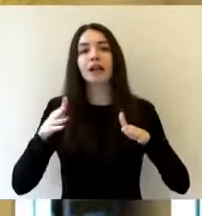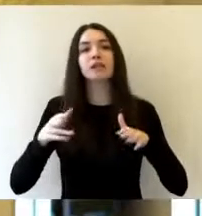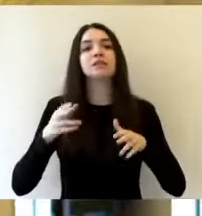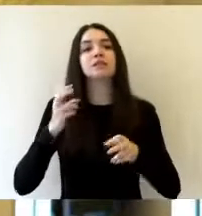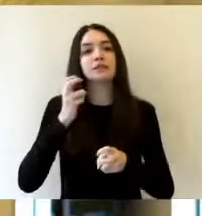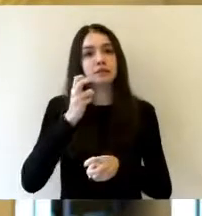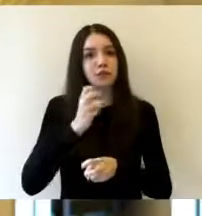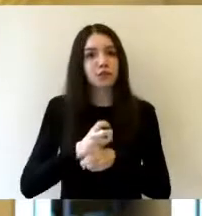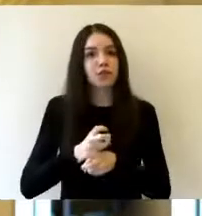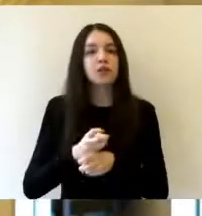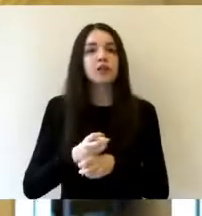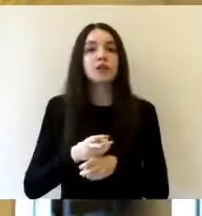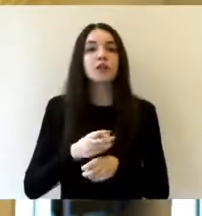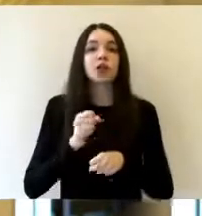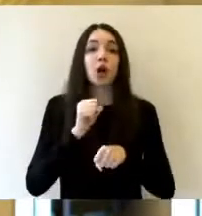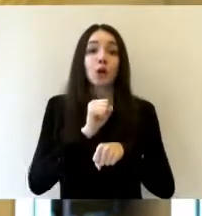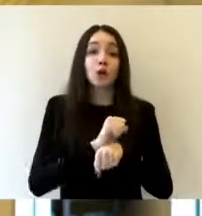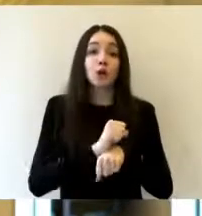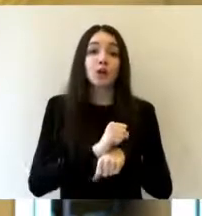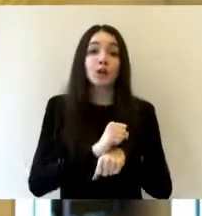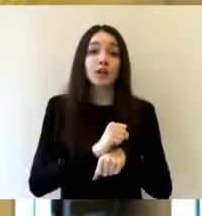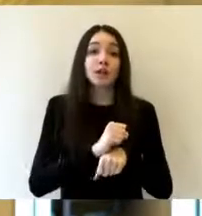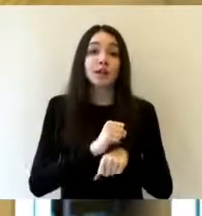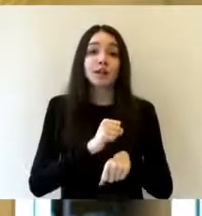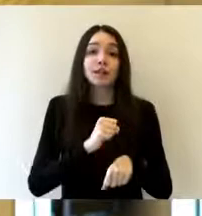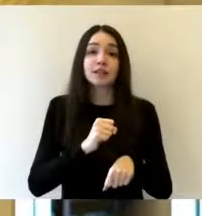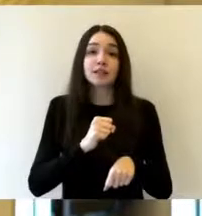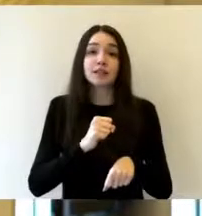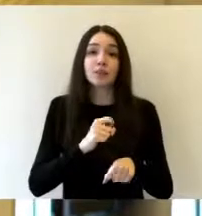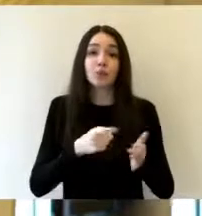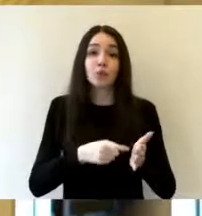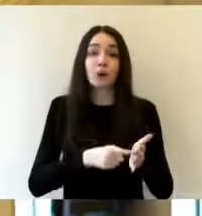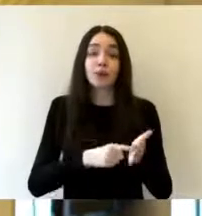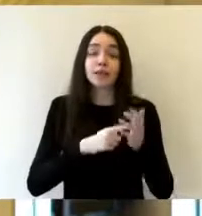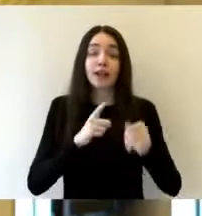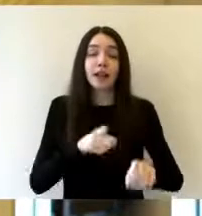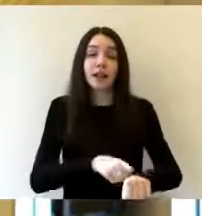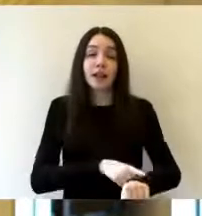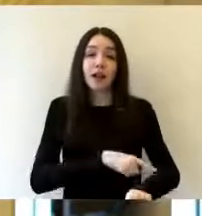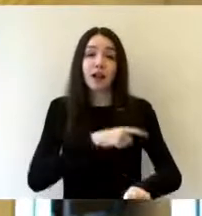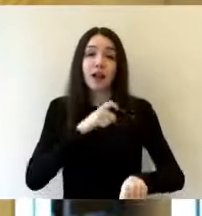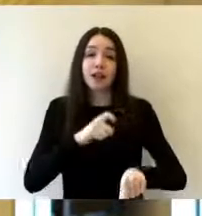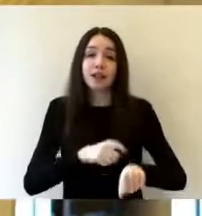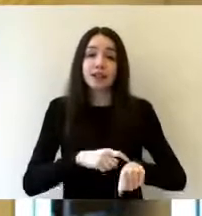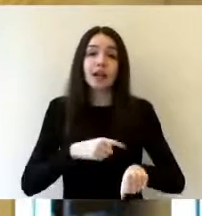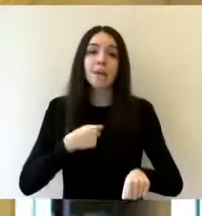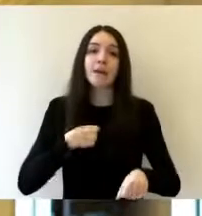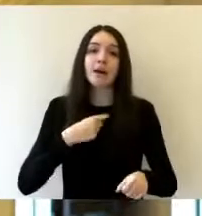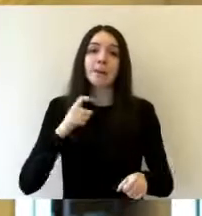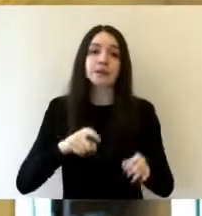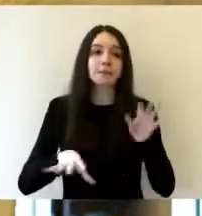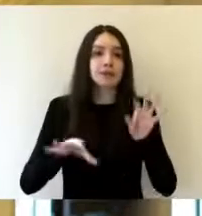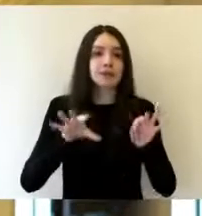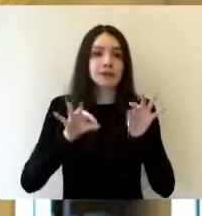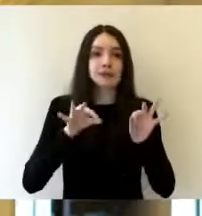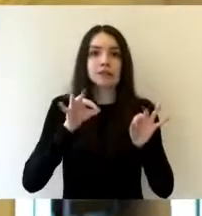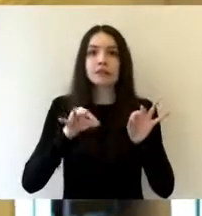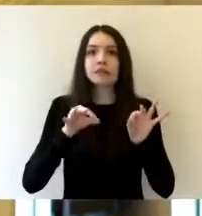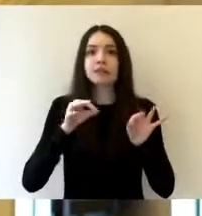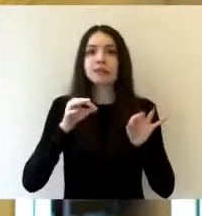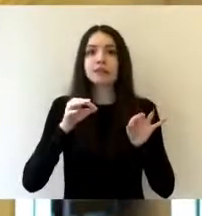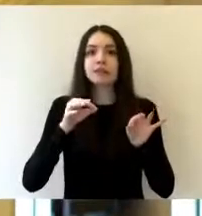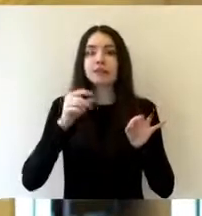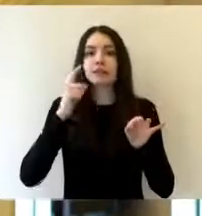because the work does take a long time, and that's why I have to be like really selective about the stuff when I'm working on a piece that's just for myself, because I'm essentially taking a